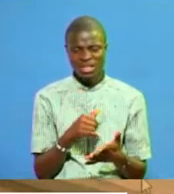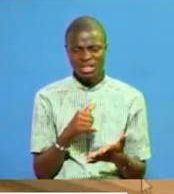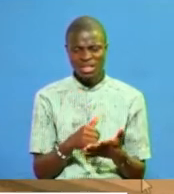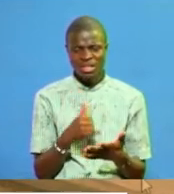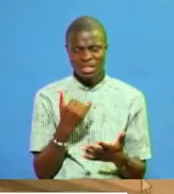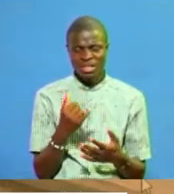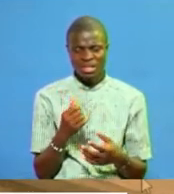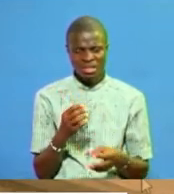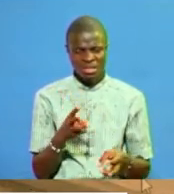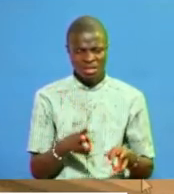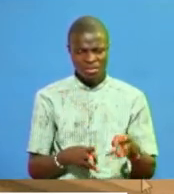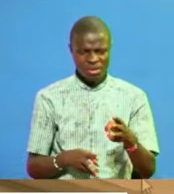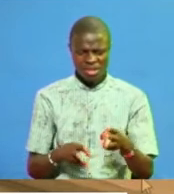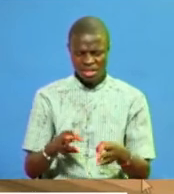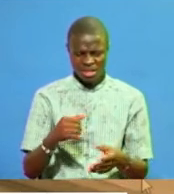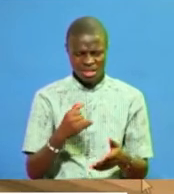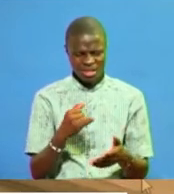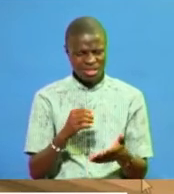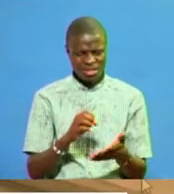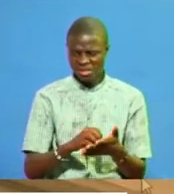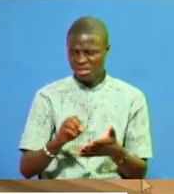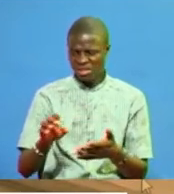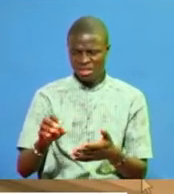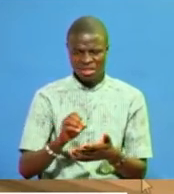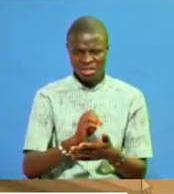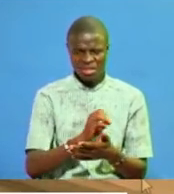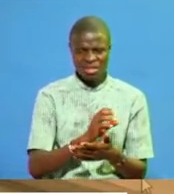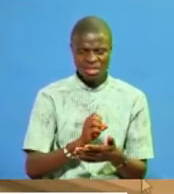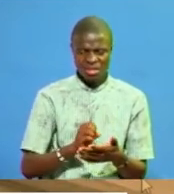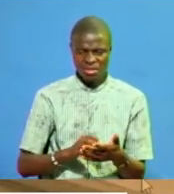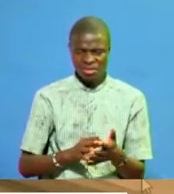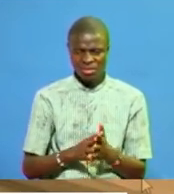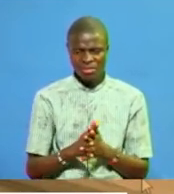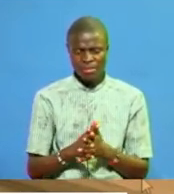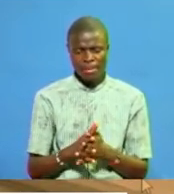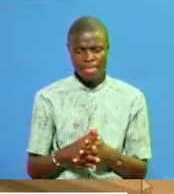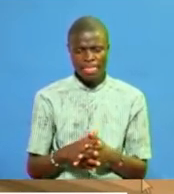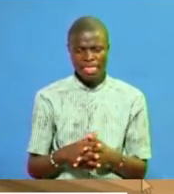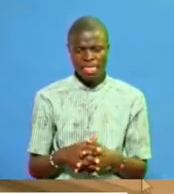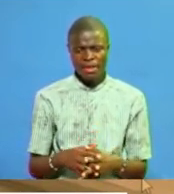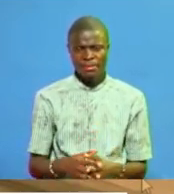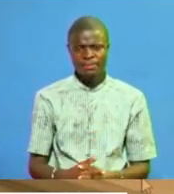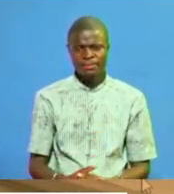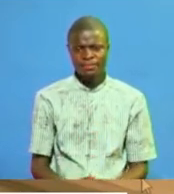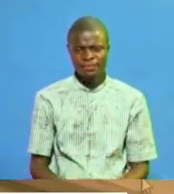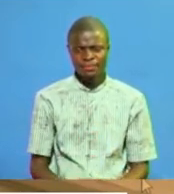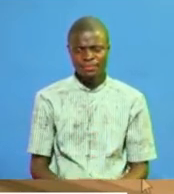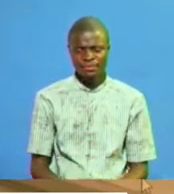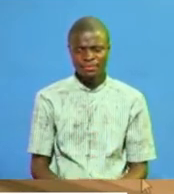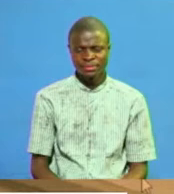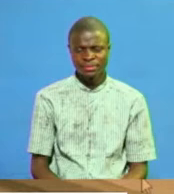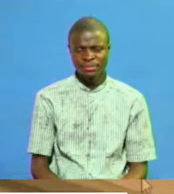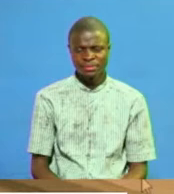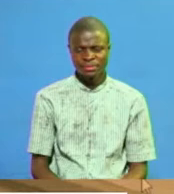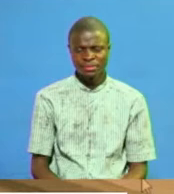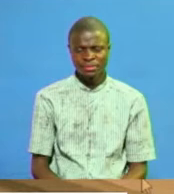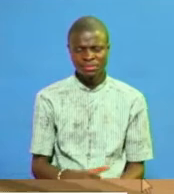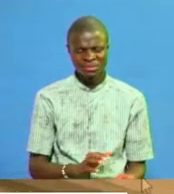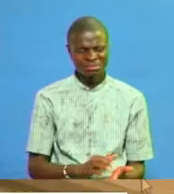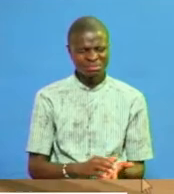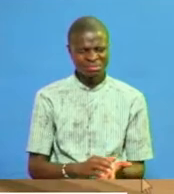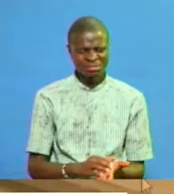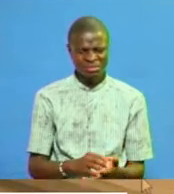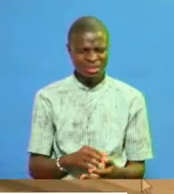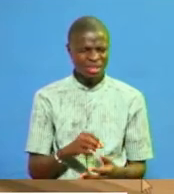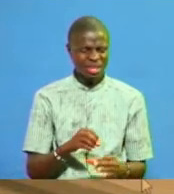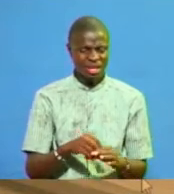purely decentralized. So by being decentralized, means that there's no single point of data. So unlike other cryptocurrencies out